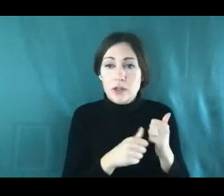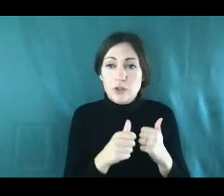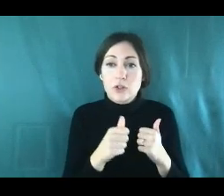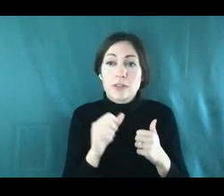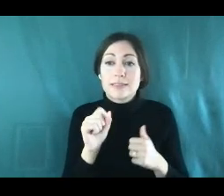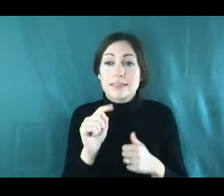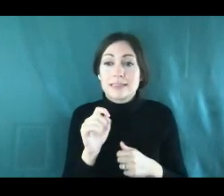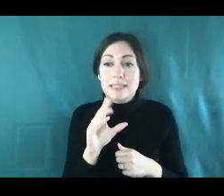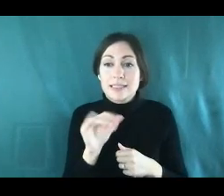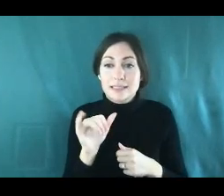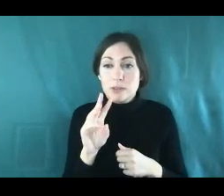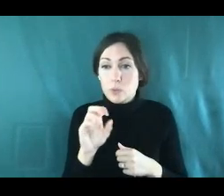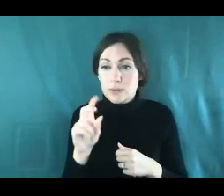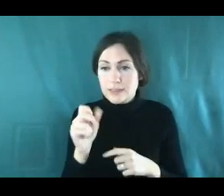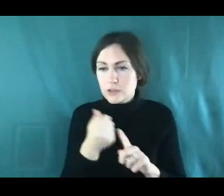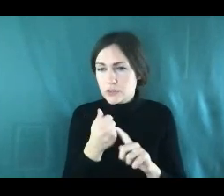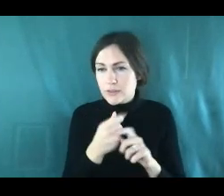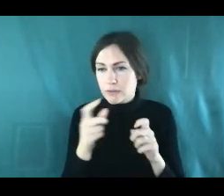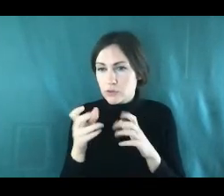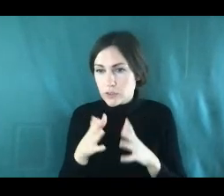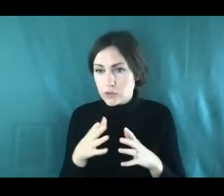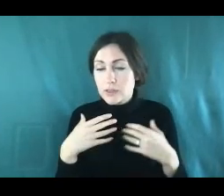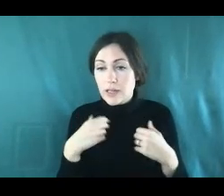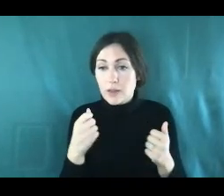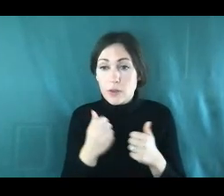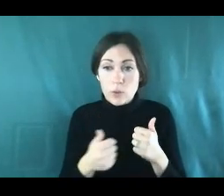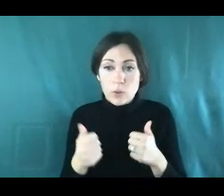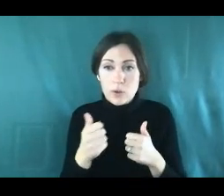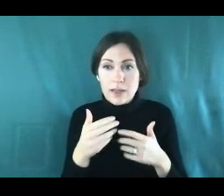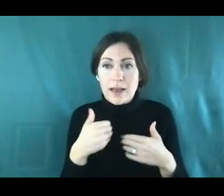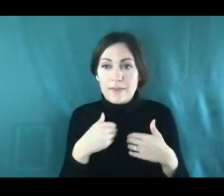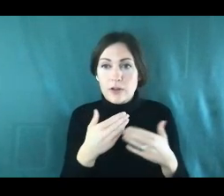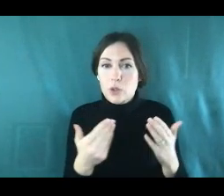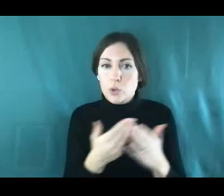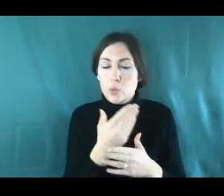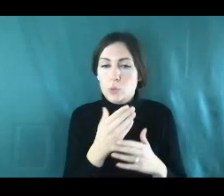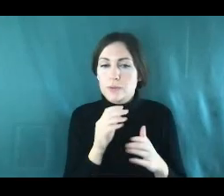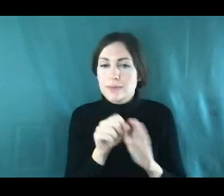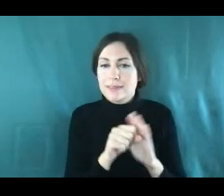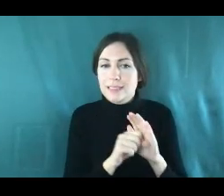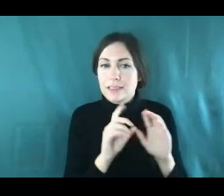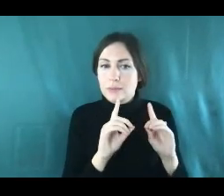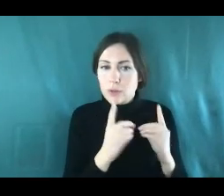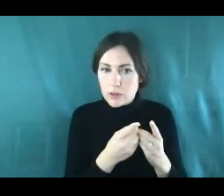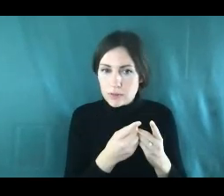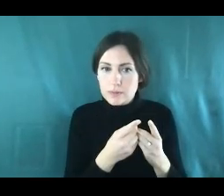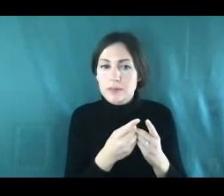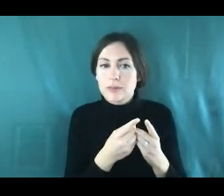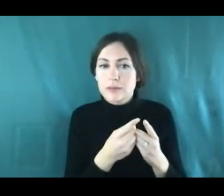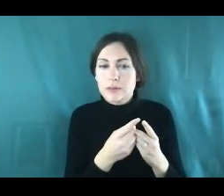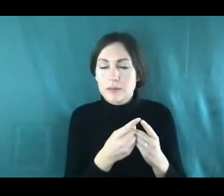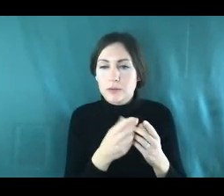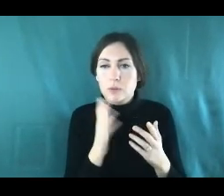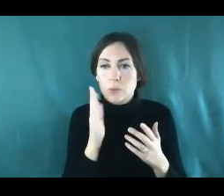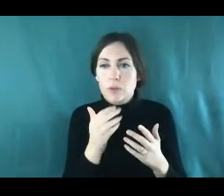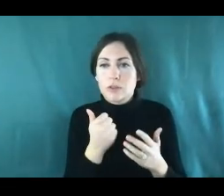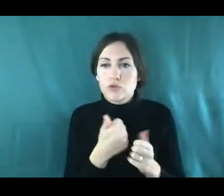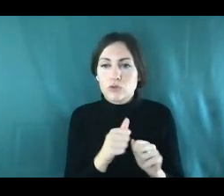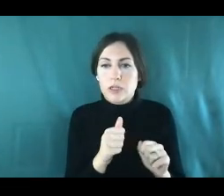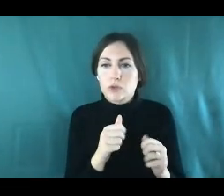Stacy Weeks as the director, the Health Authority as a new state department, is going to work to maximize